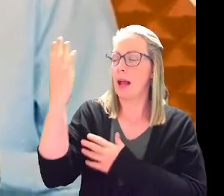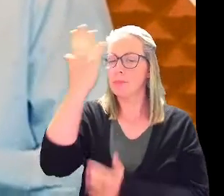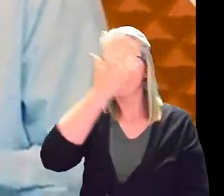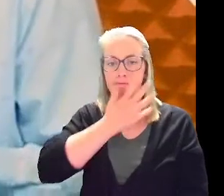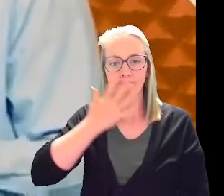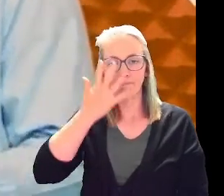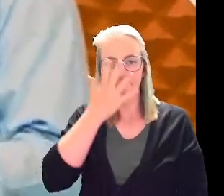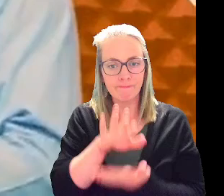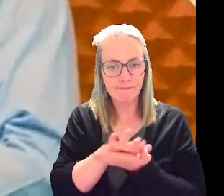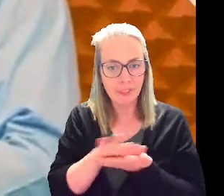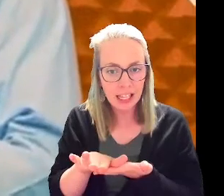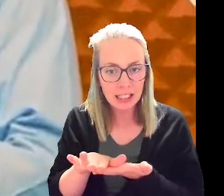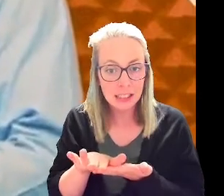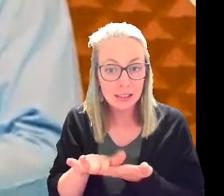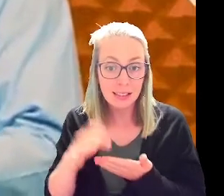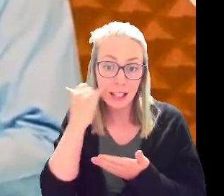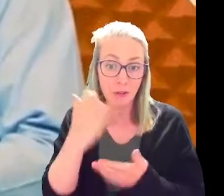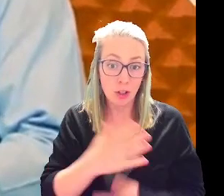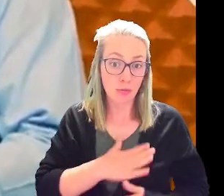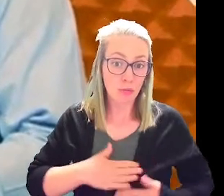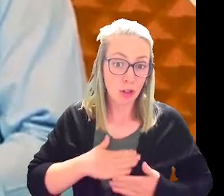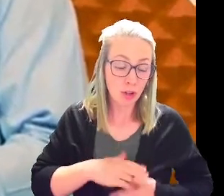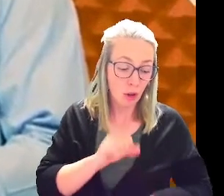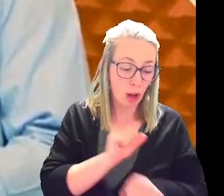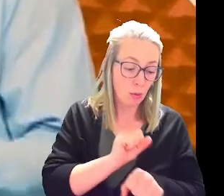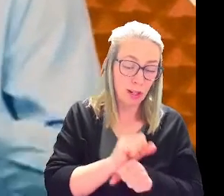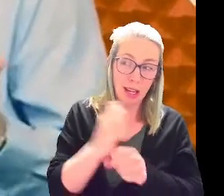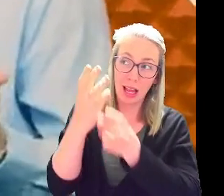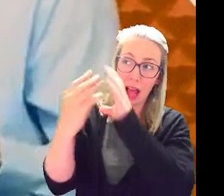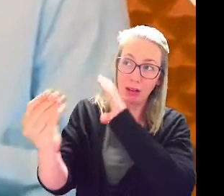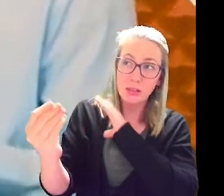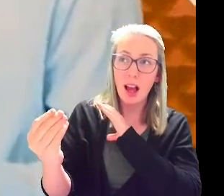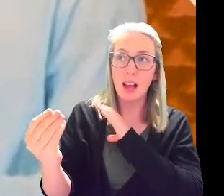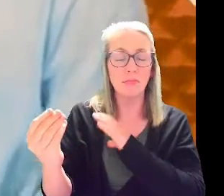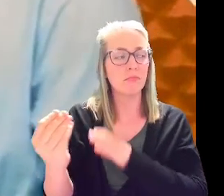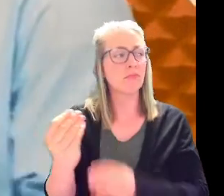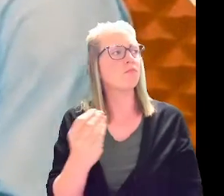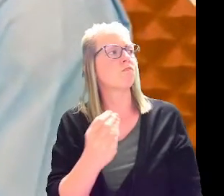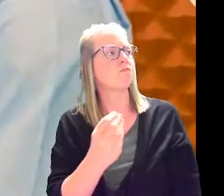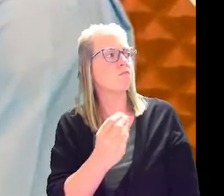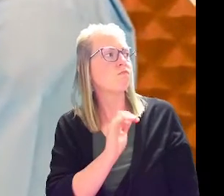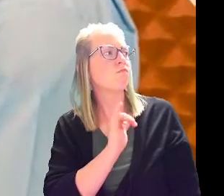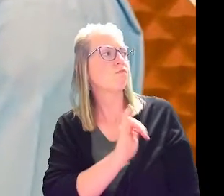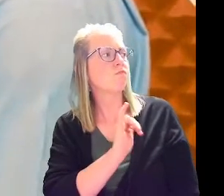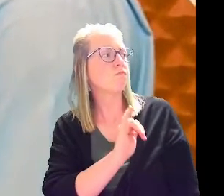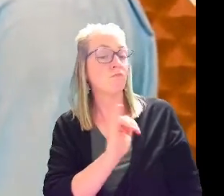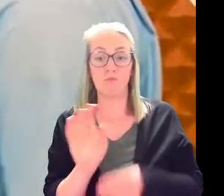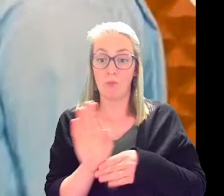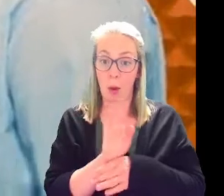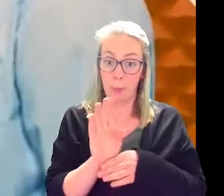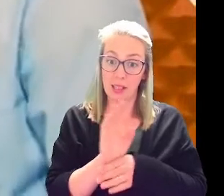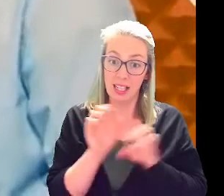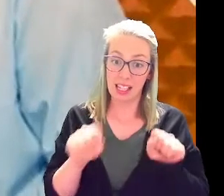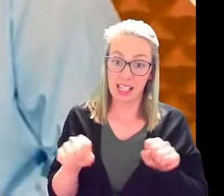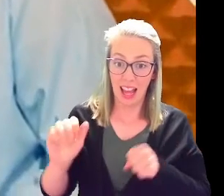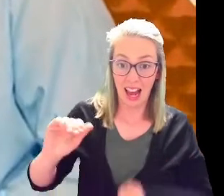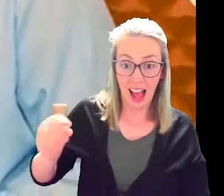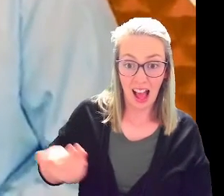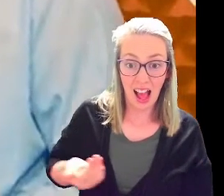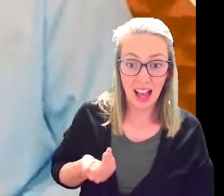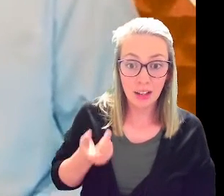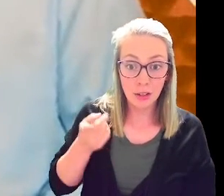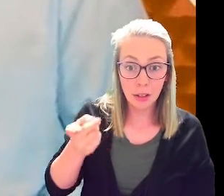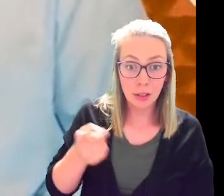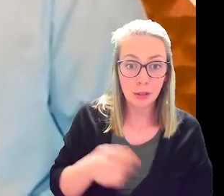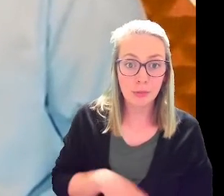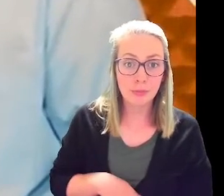nice. So again, if you like working outside and this is something that's up your alley, a business could hire you for this. Pesticides are something